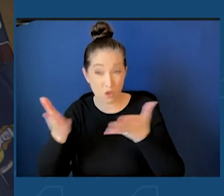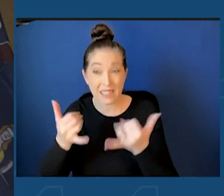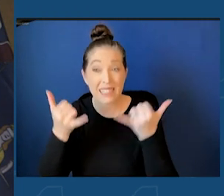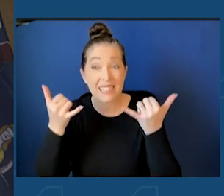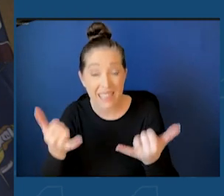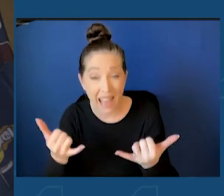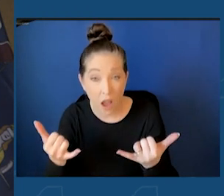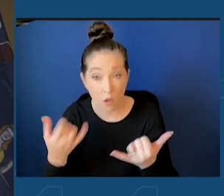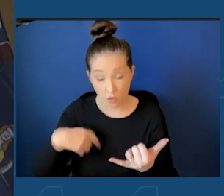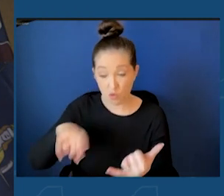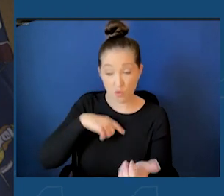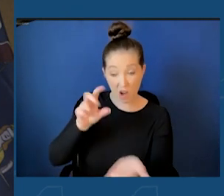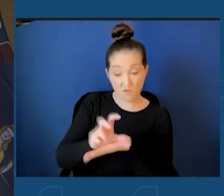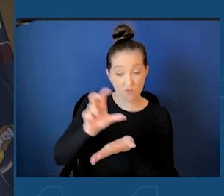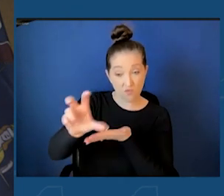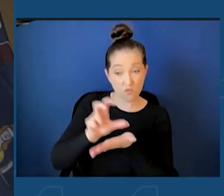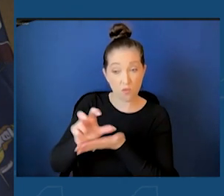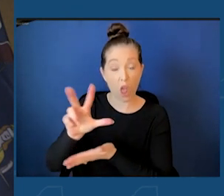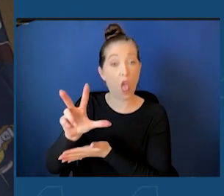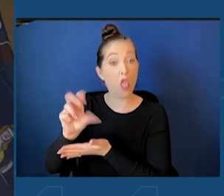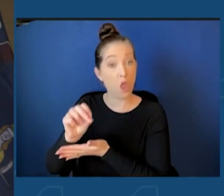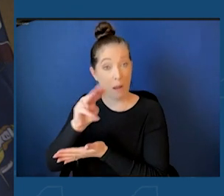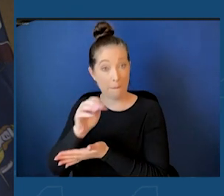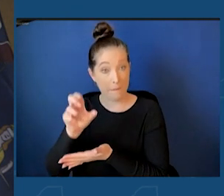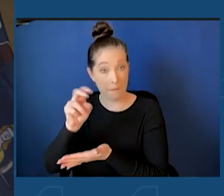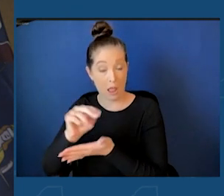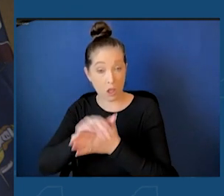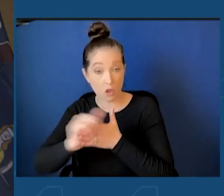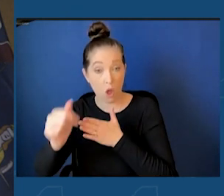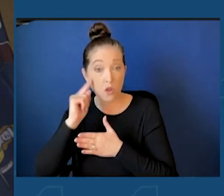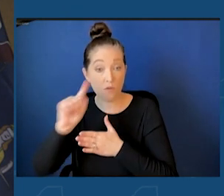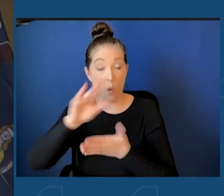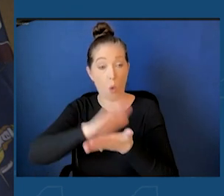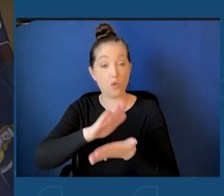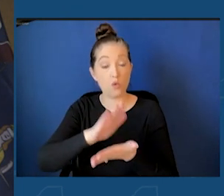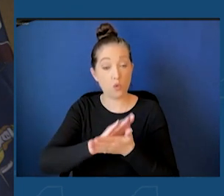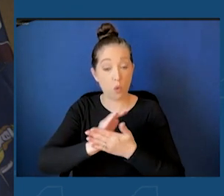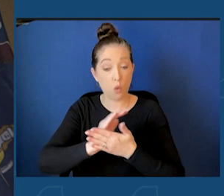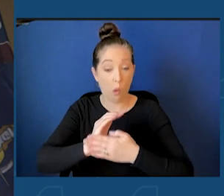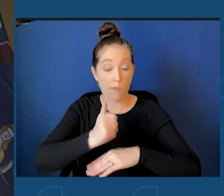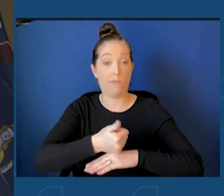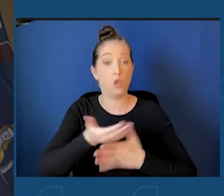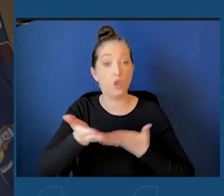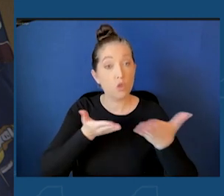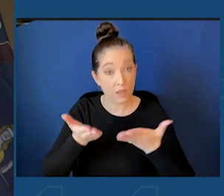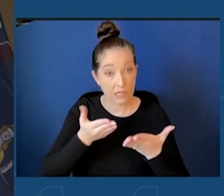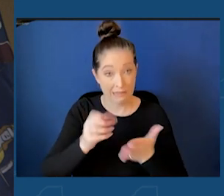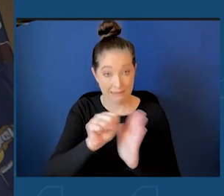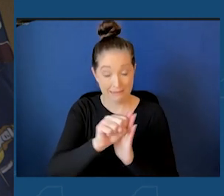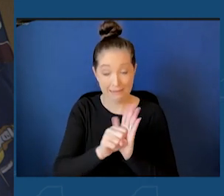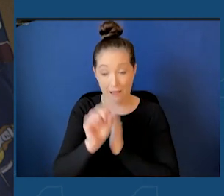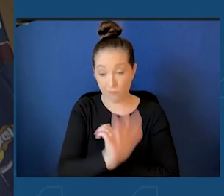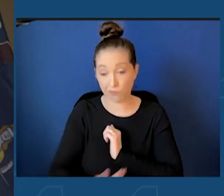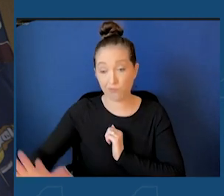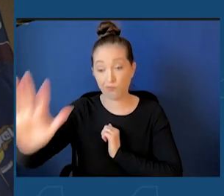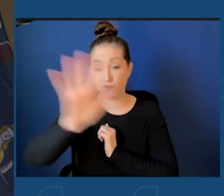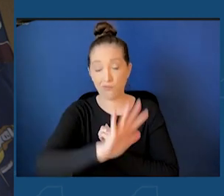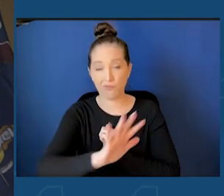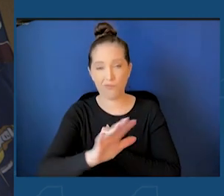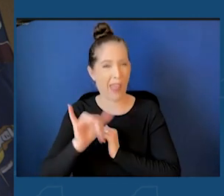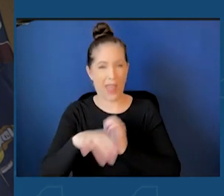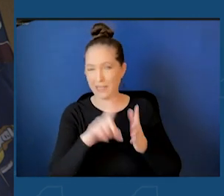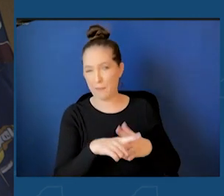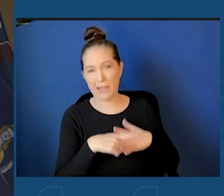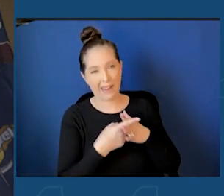investing over $30 million to expand school-based services across the state, and that's just the start. And we're going to have $10 million